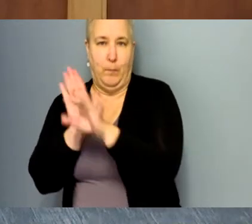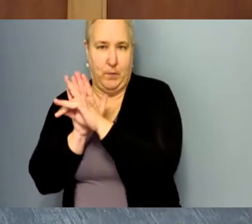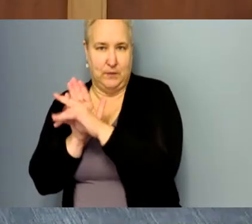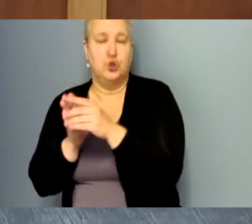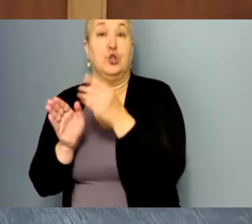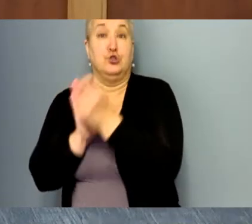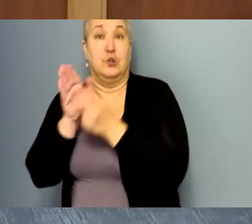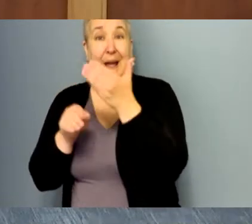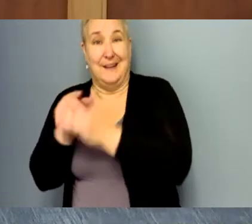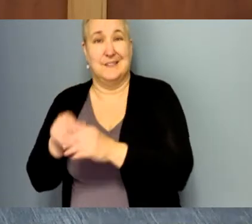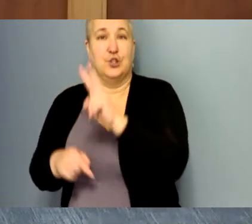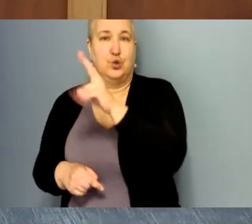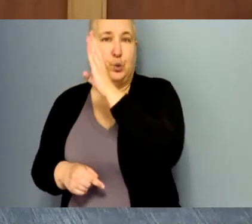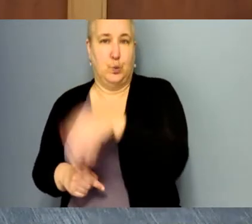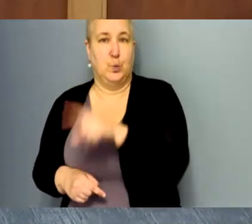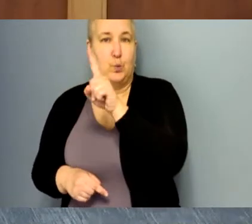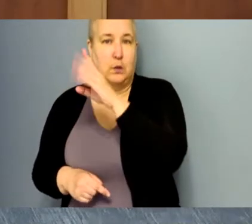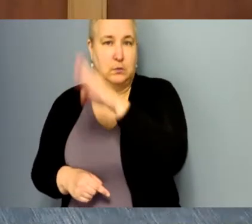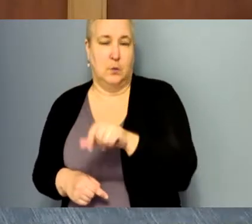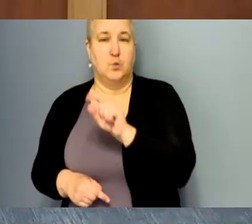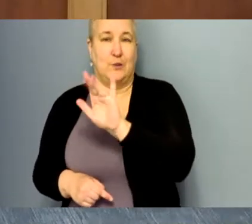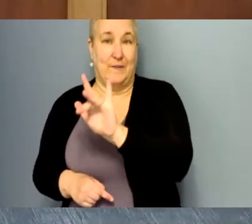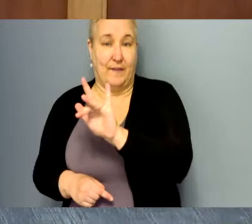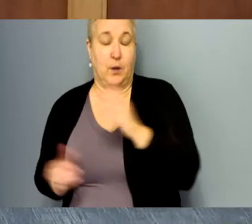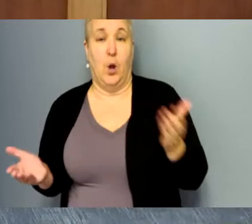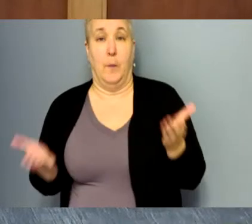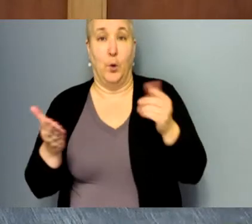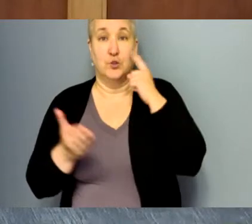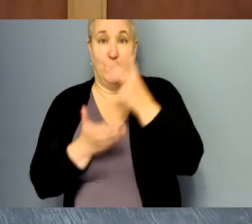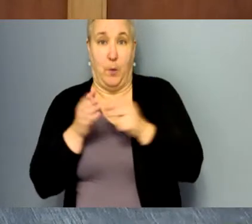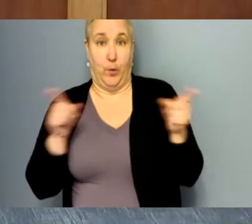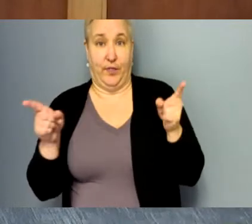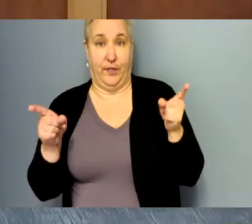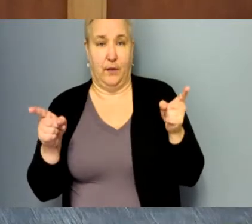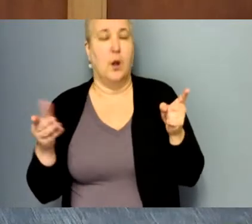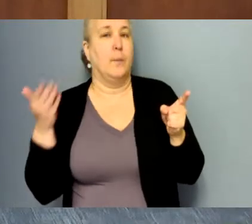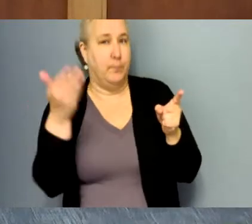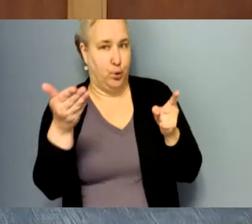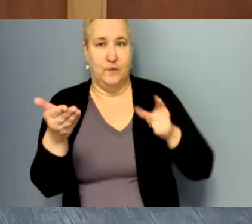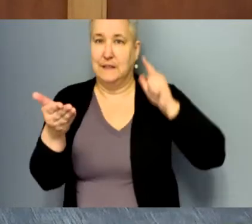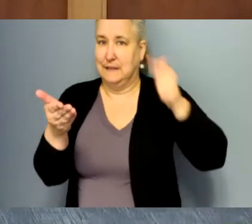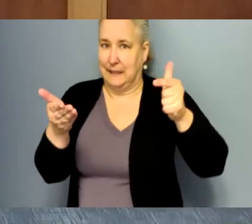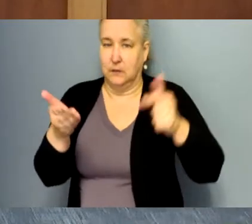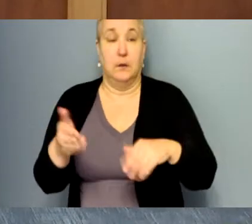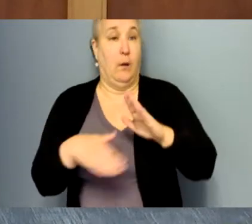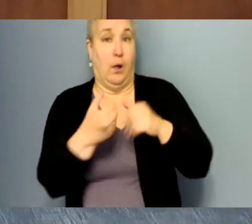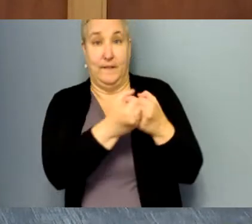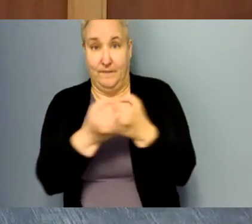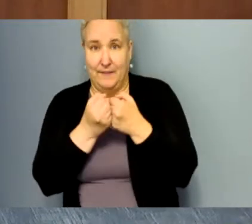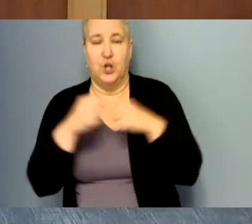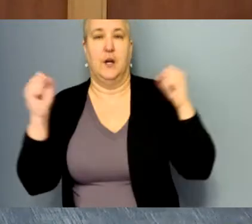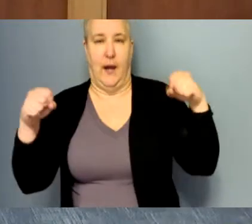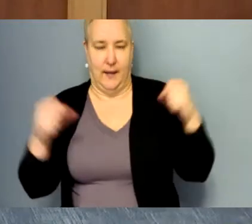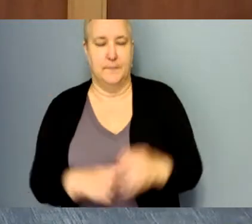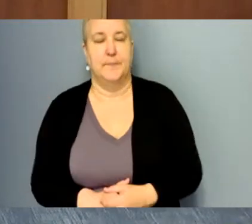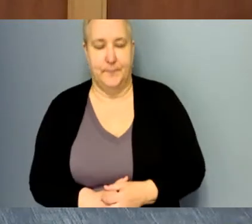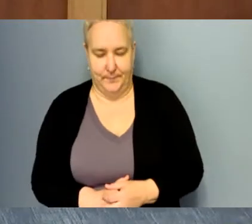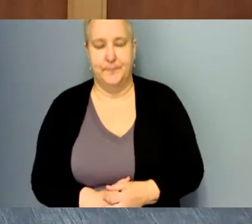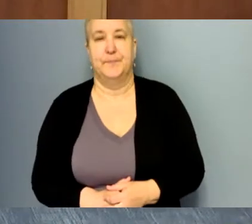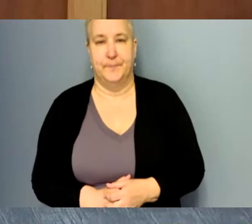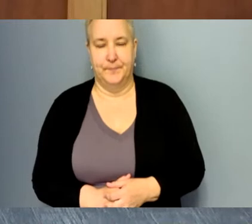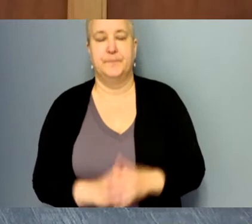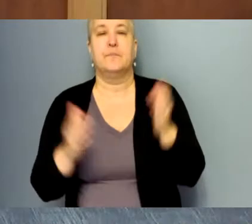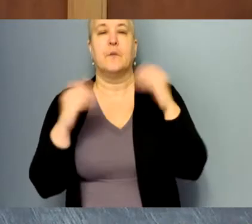end 2/1/2025. Is there a motion for those 2 gentlemen? So moved. Second? All in favor? Aye.